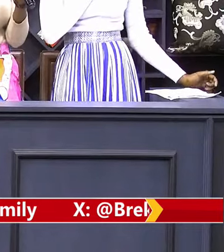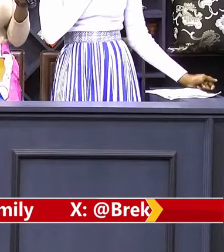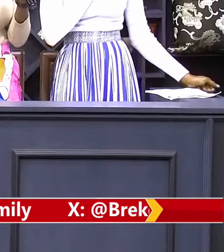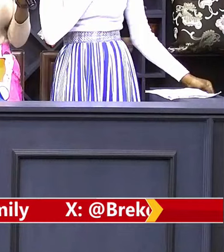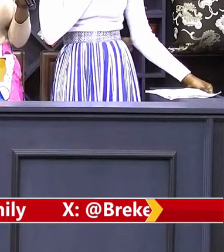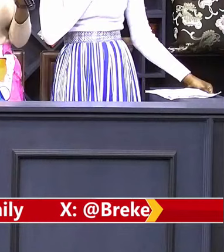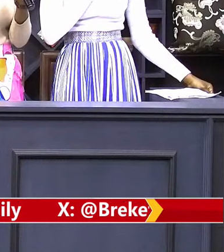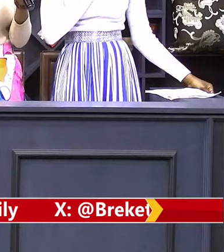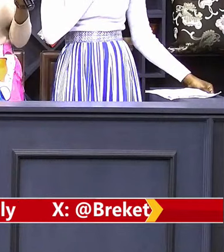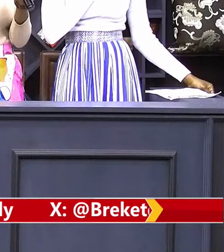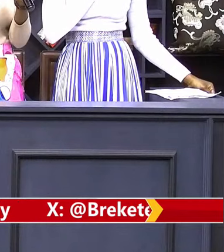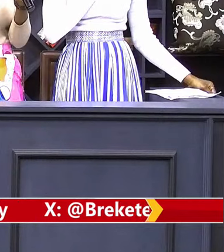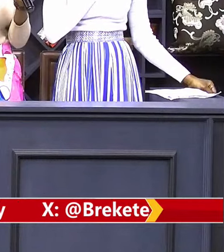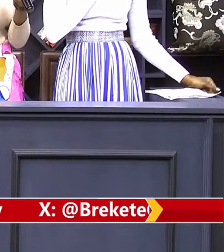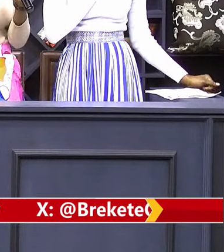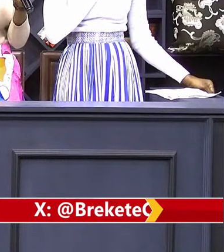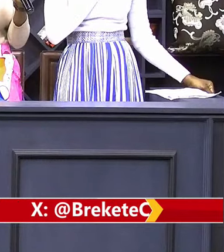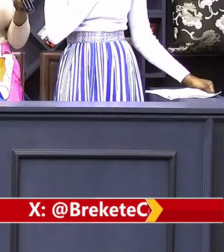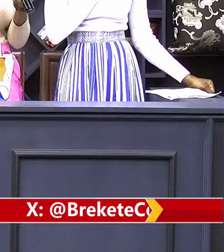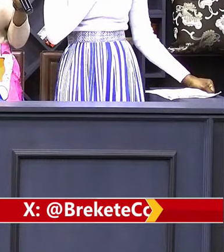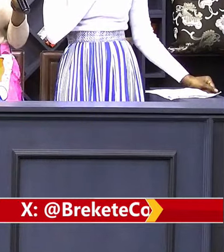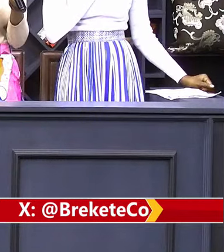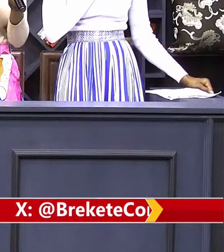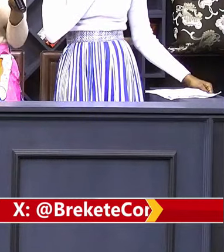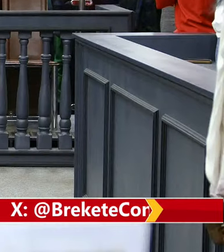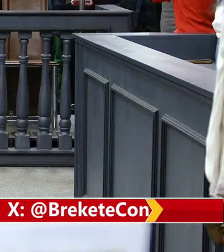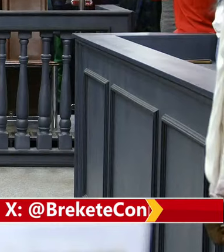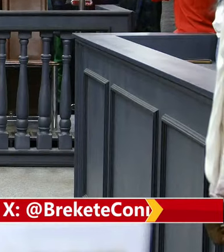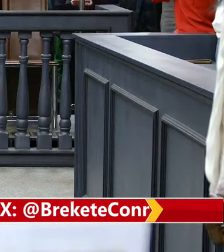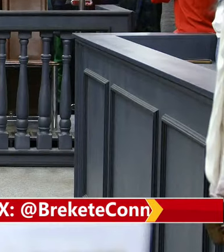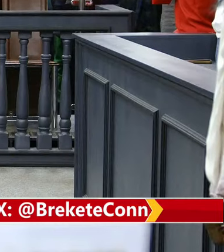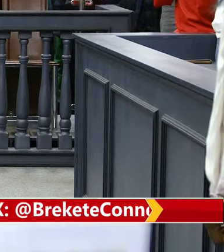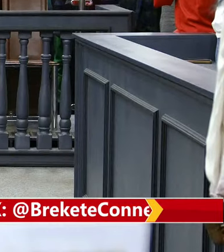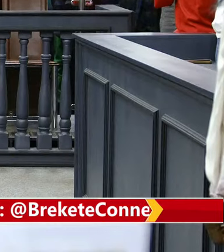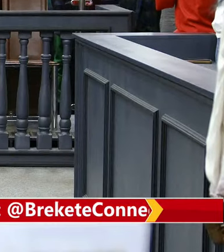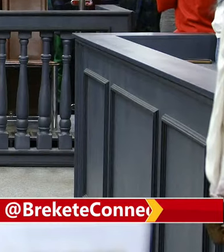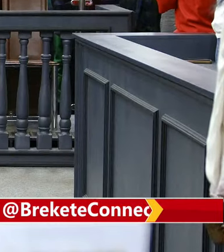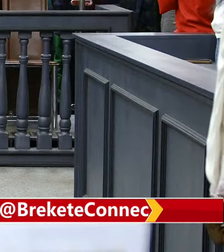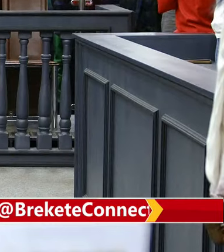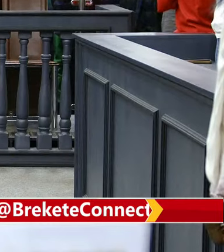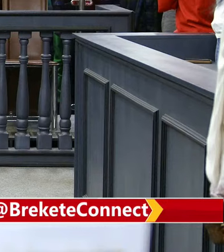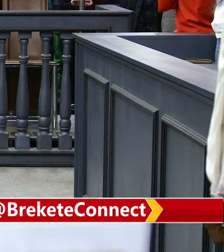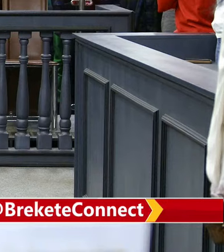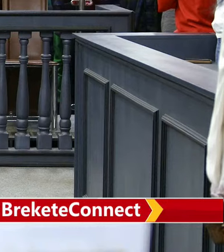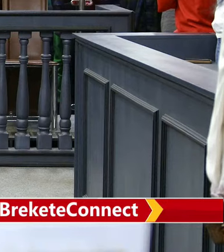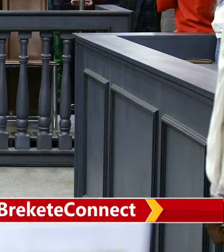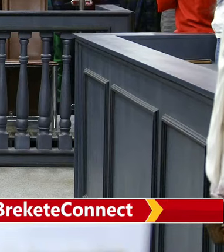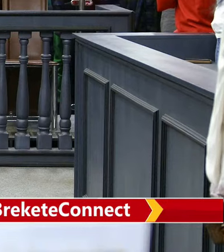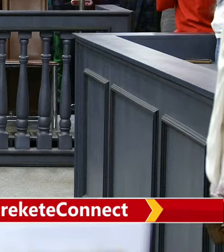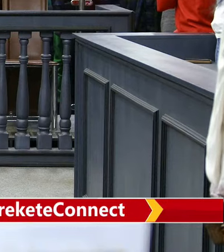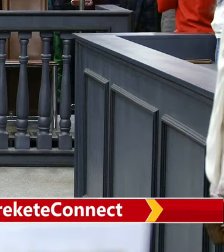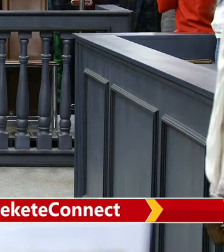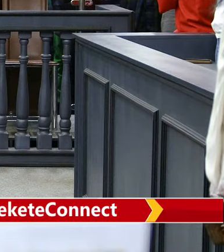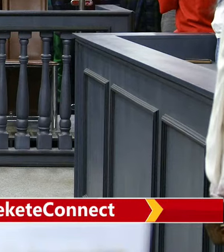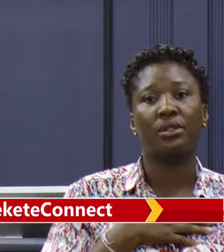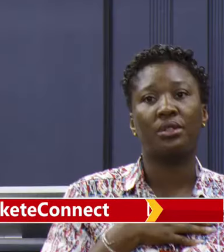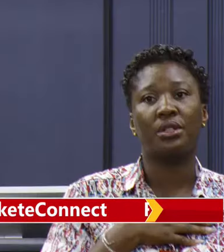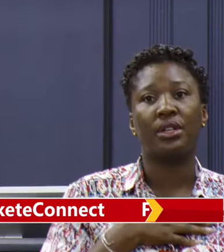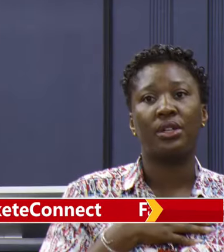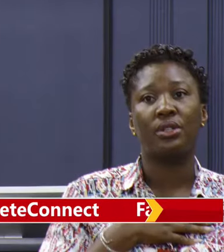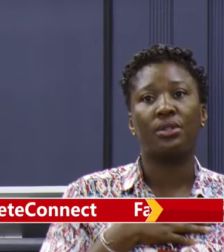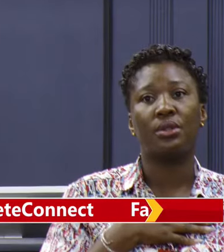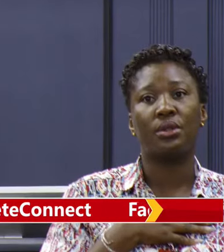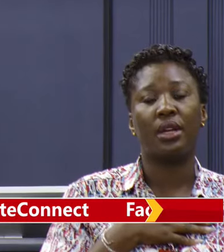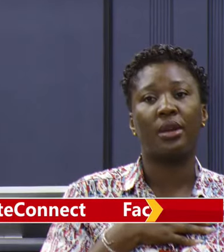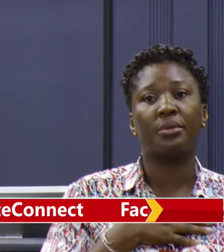to serve Nigeria with all my strength, to defend her unity, and uphold her honor and